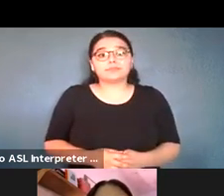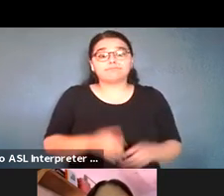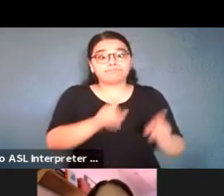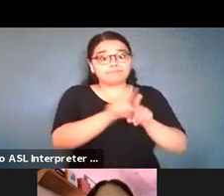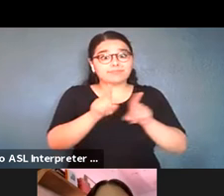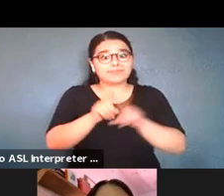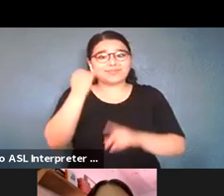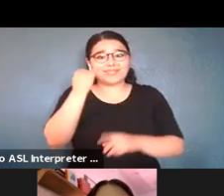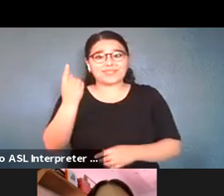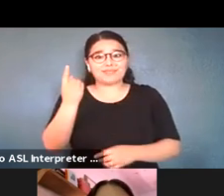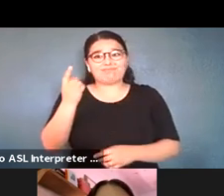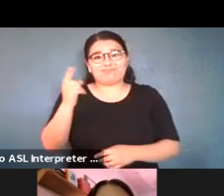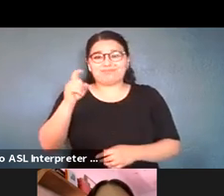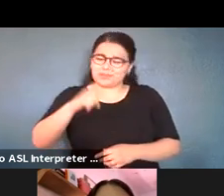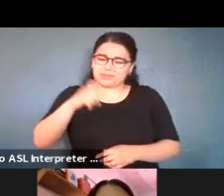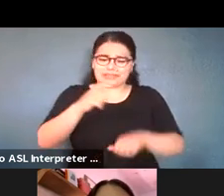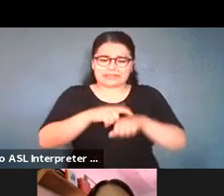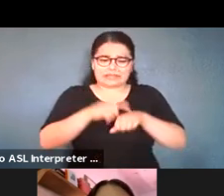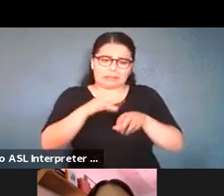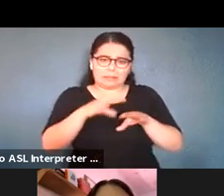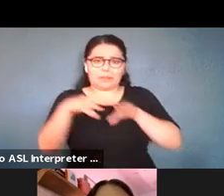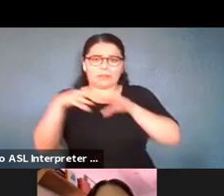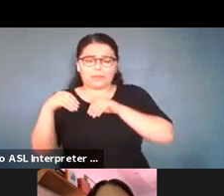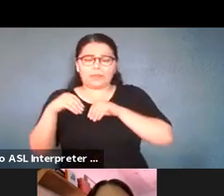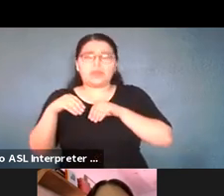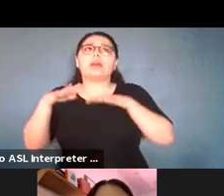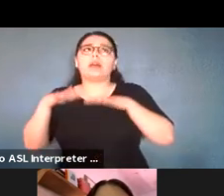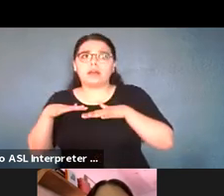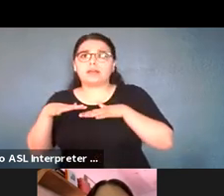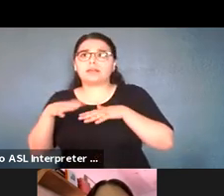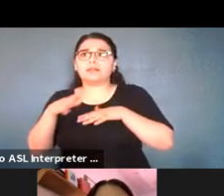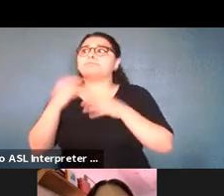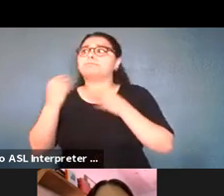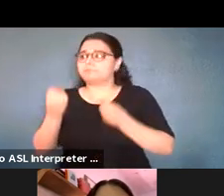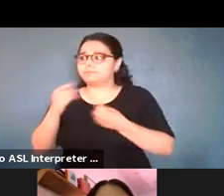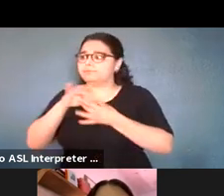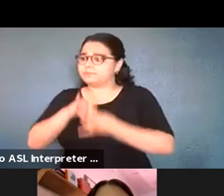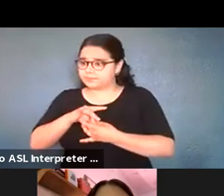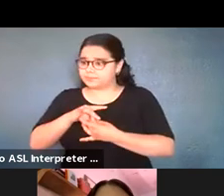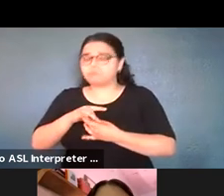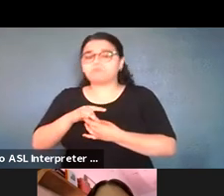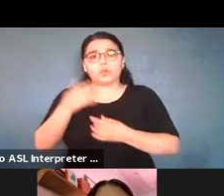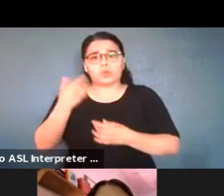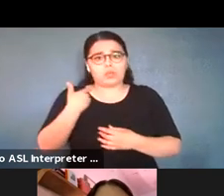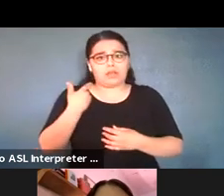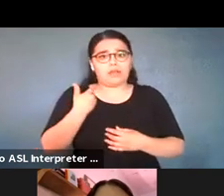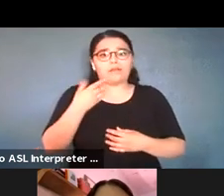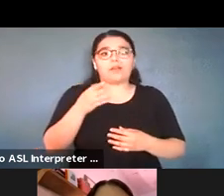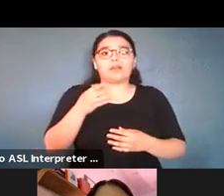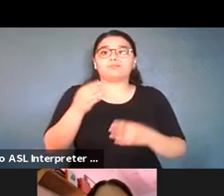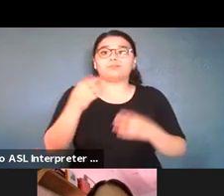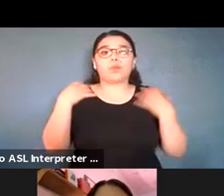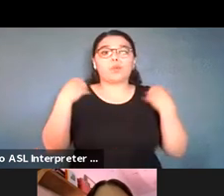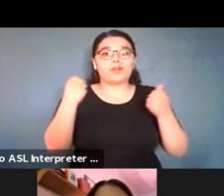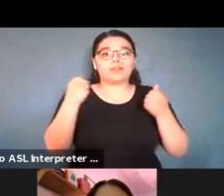need to step away into a supportive environment to breathe, ground yourself, or talk through how you're feeling, Kate, our wellness facilitator, will be available in